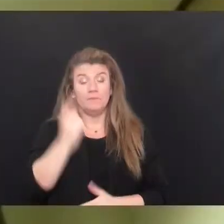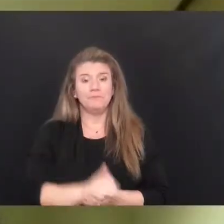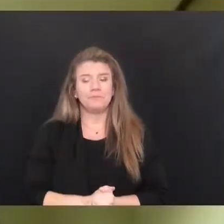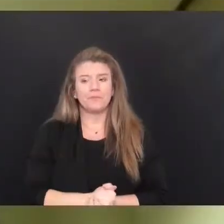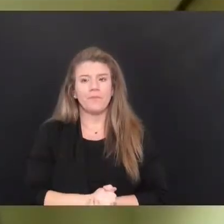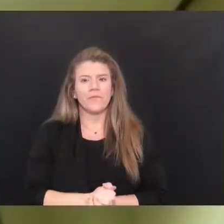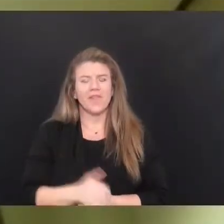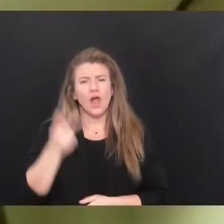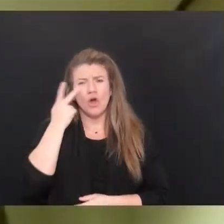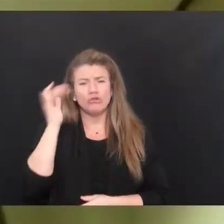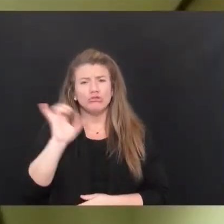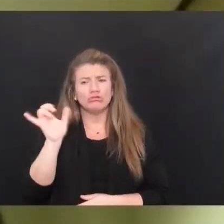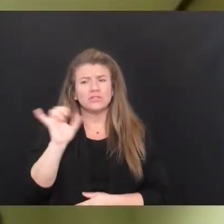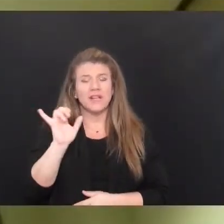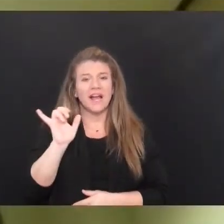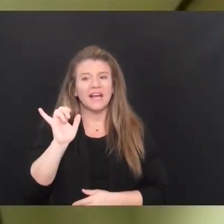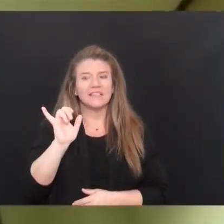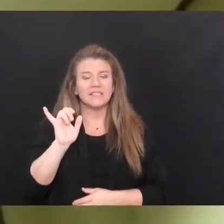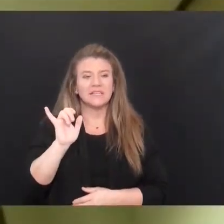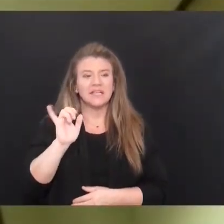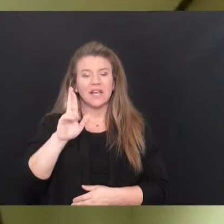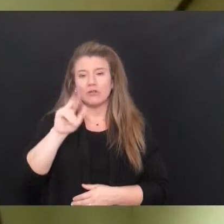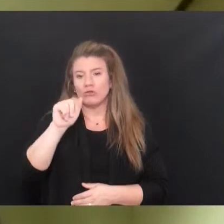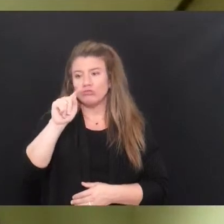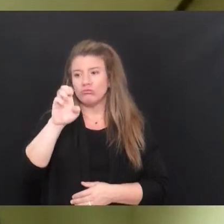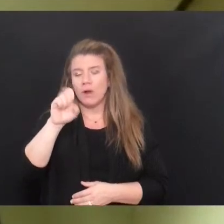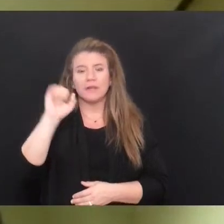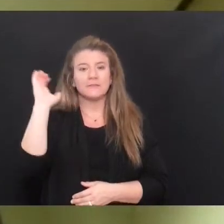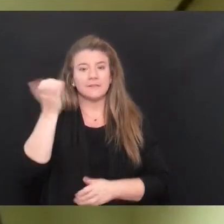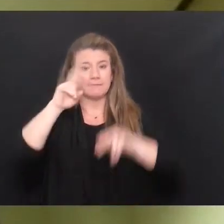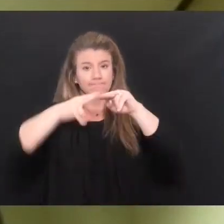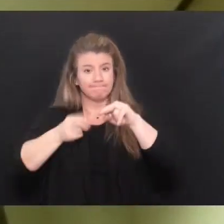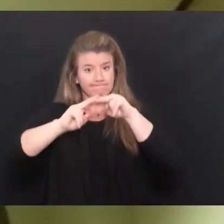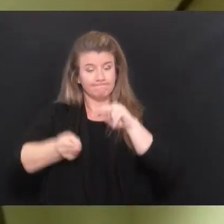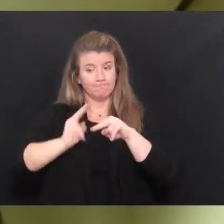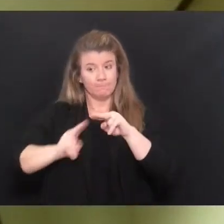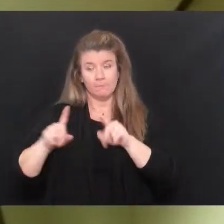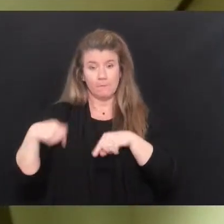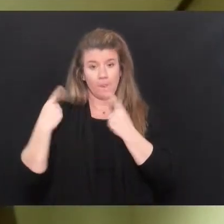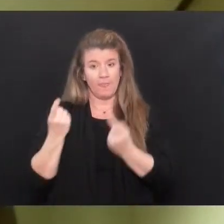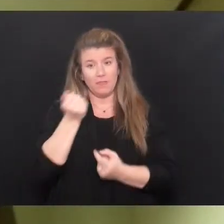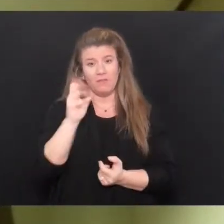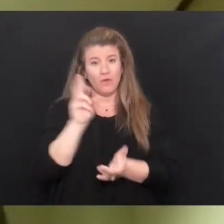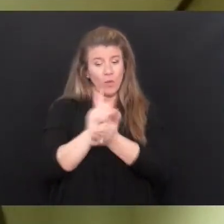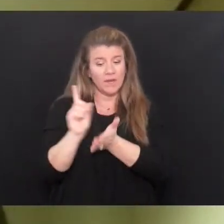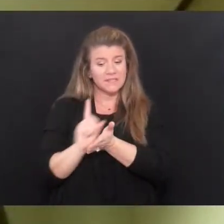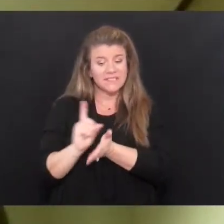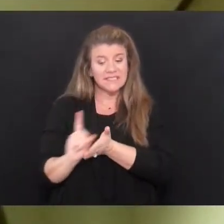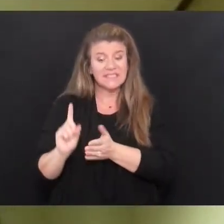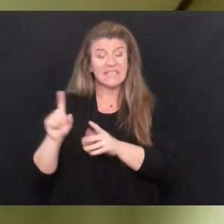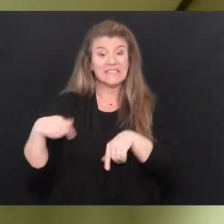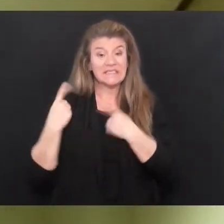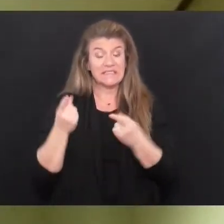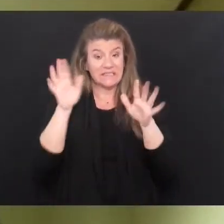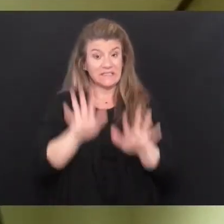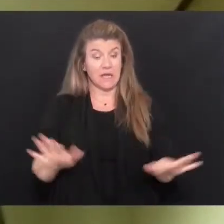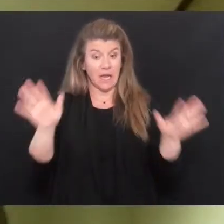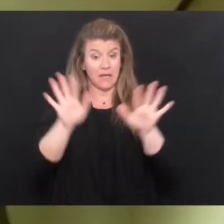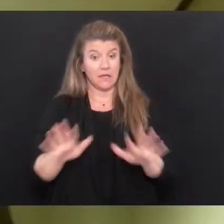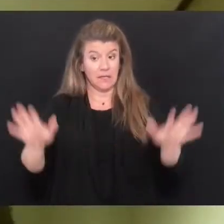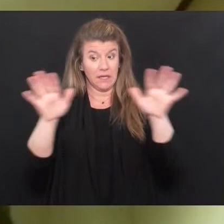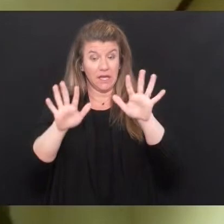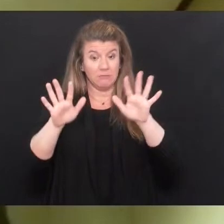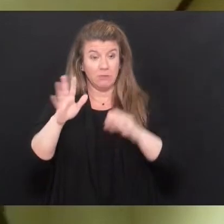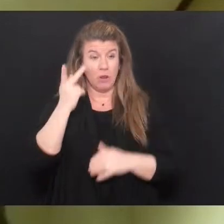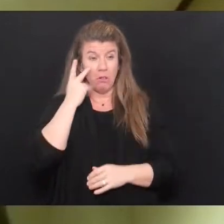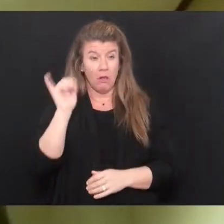like the vaccination rates are dropping off precipitously in the last couple of weeks. Since Sunday, it looks like there have